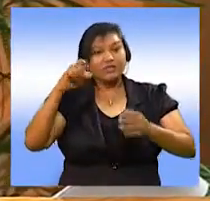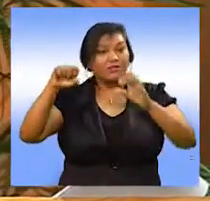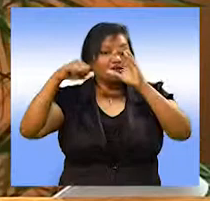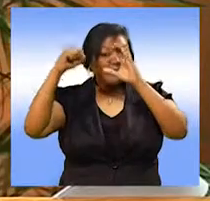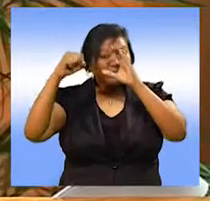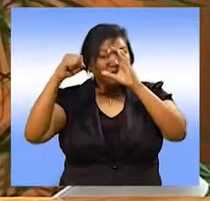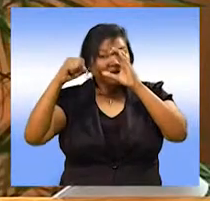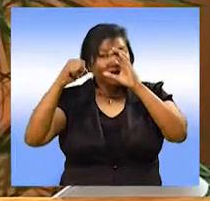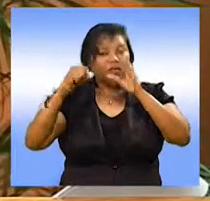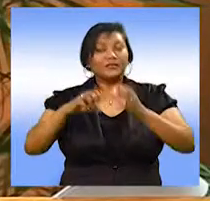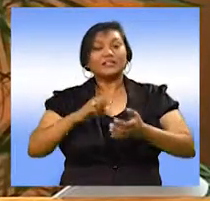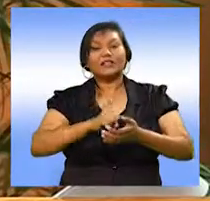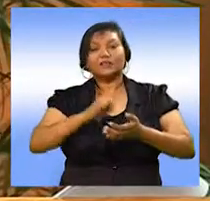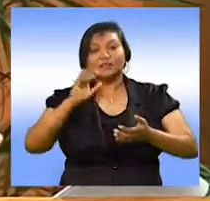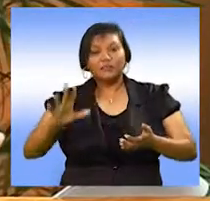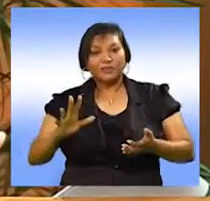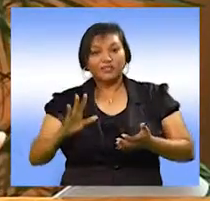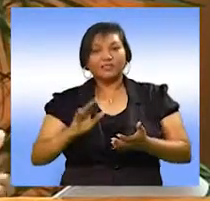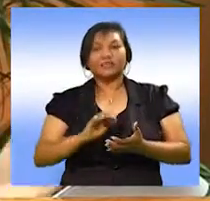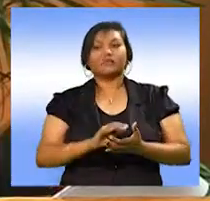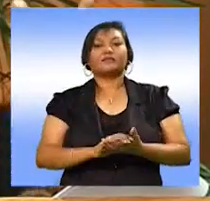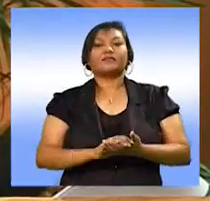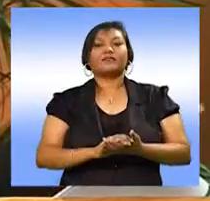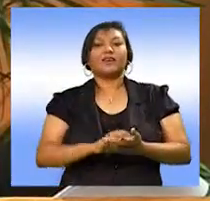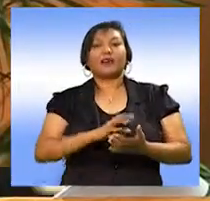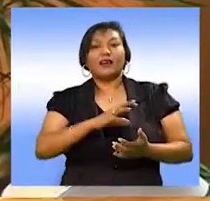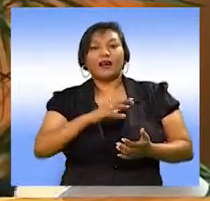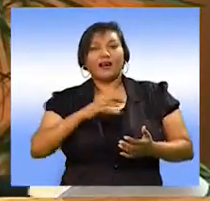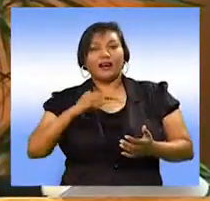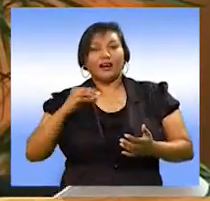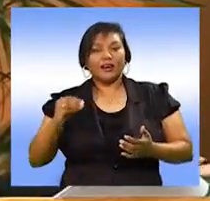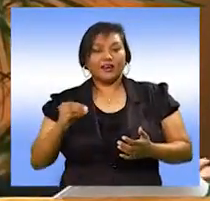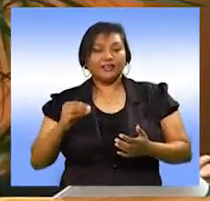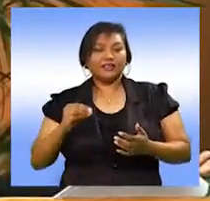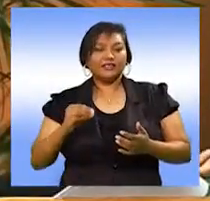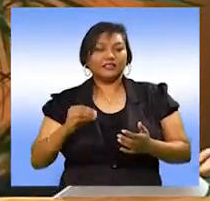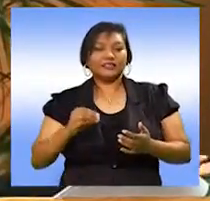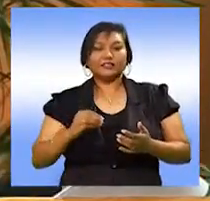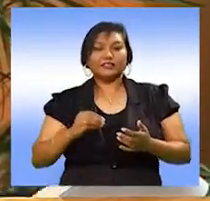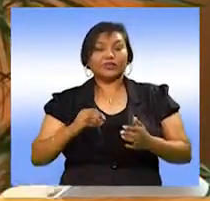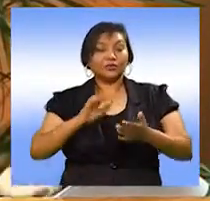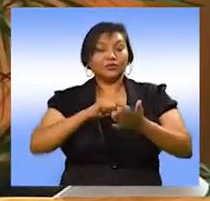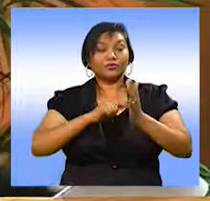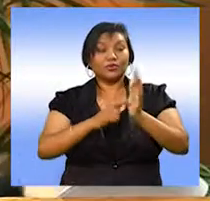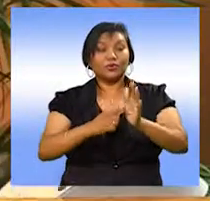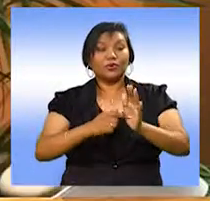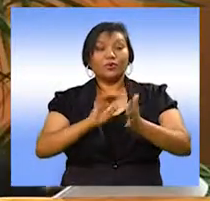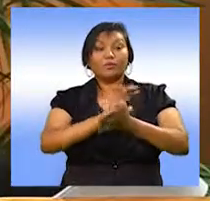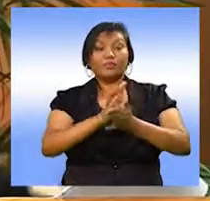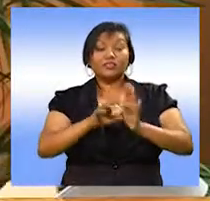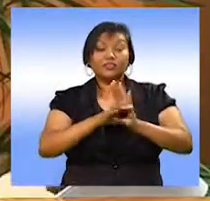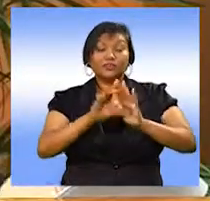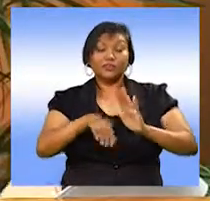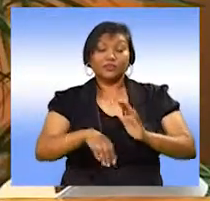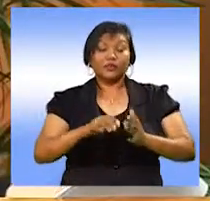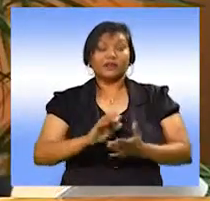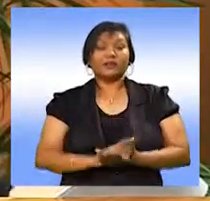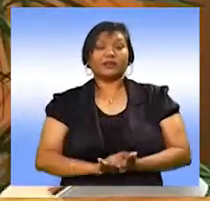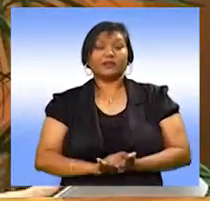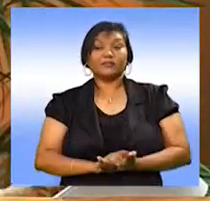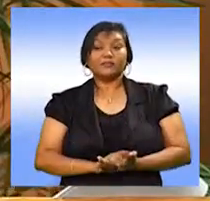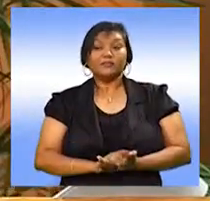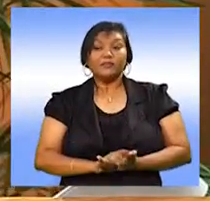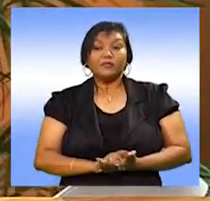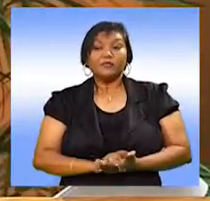analogy by a peer of mine who said we should run westerns, because do we cover our costs at